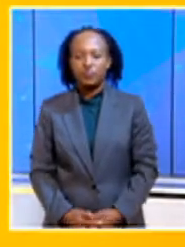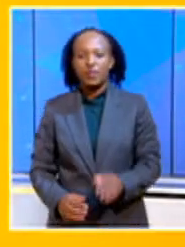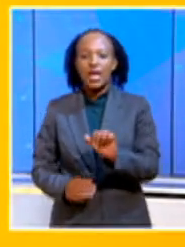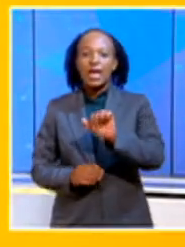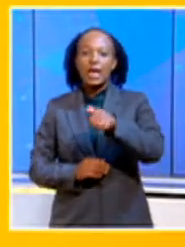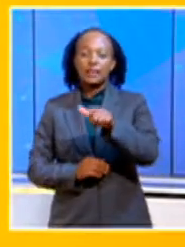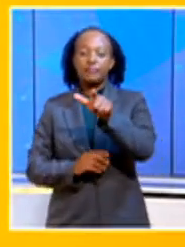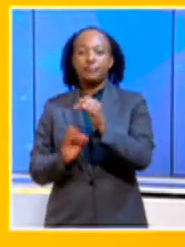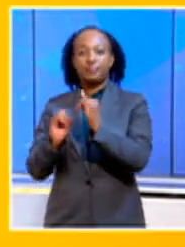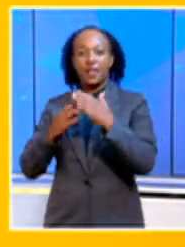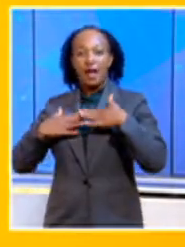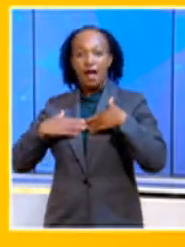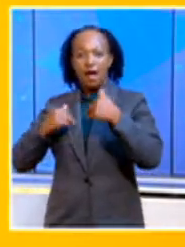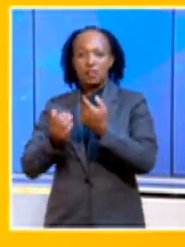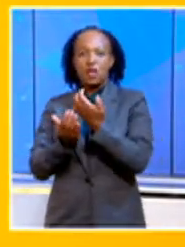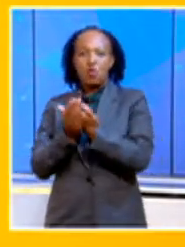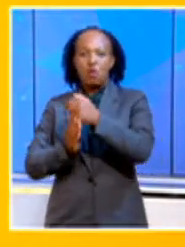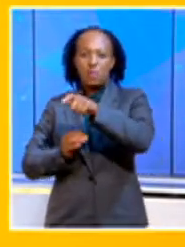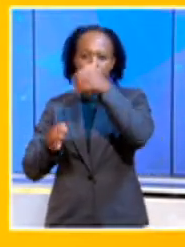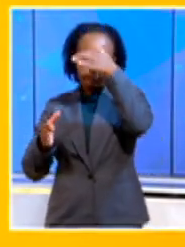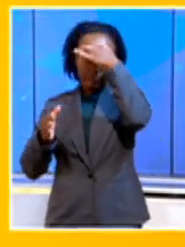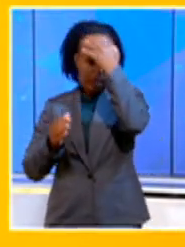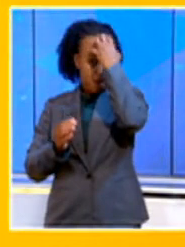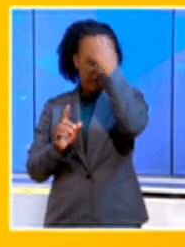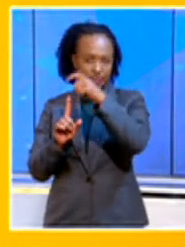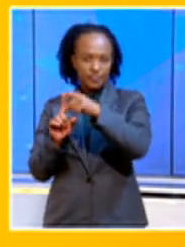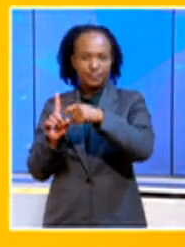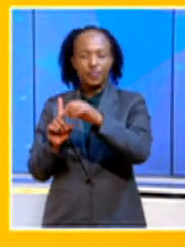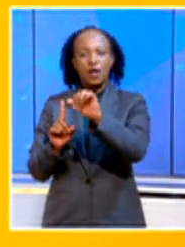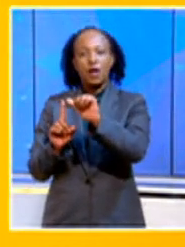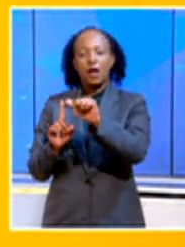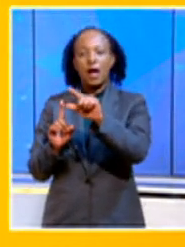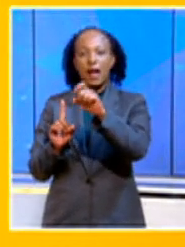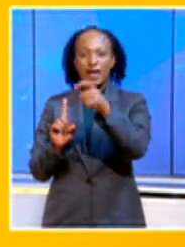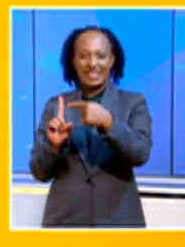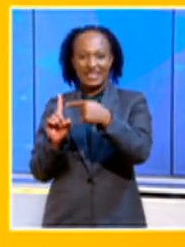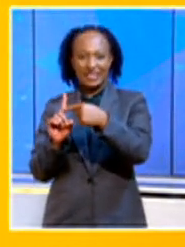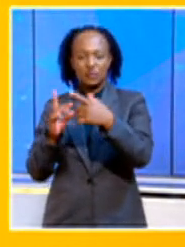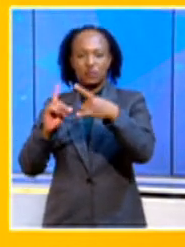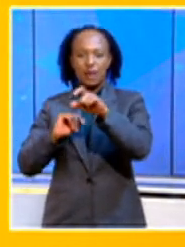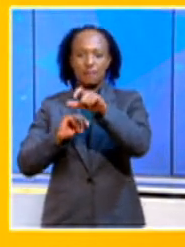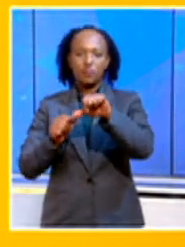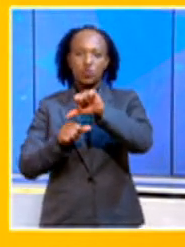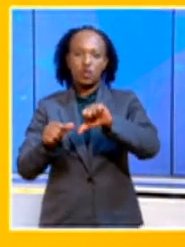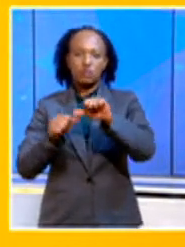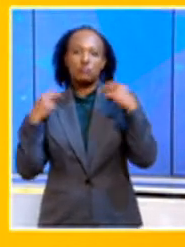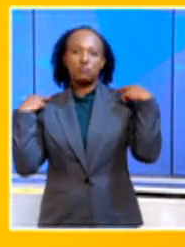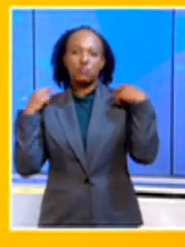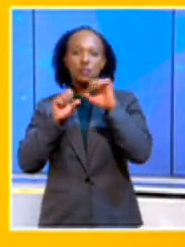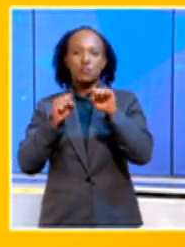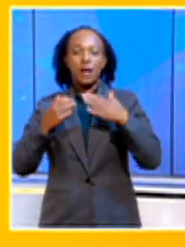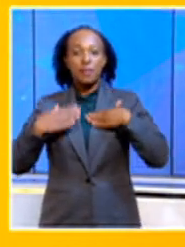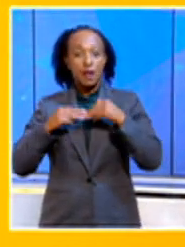Our next guest, health economist Professor Alex van den Heever, who is the chairperson of the Social Security Systems Administration